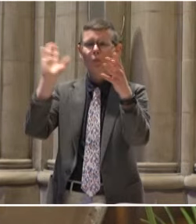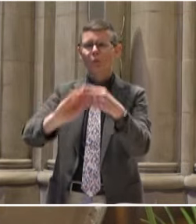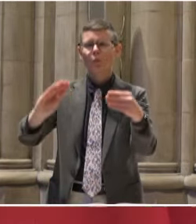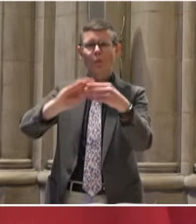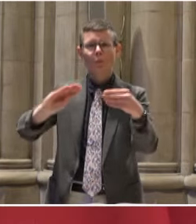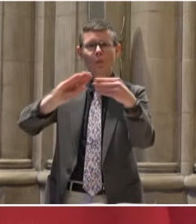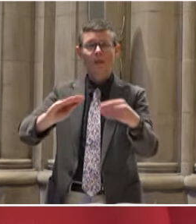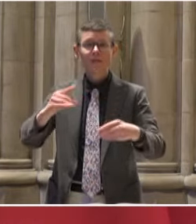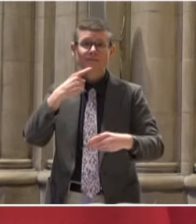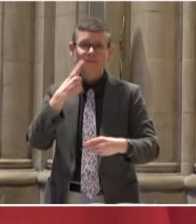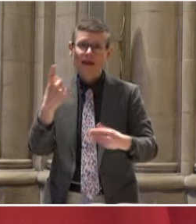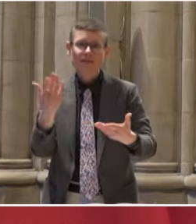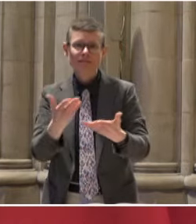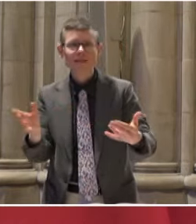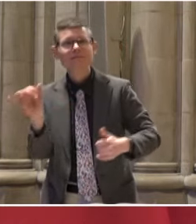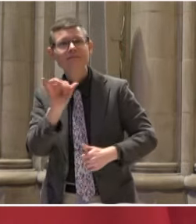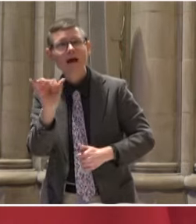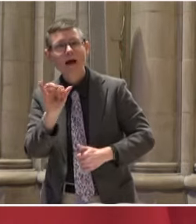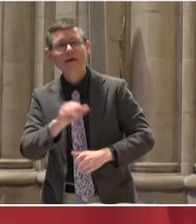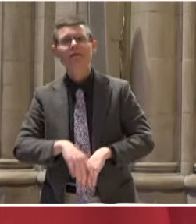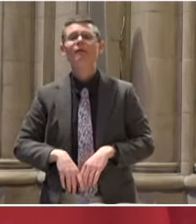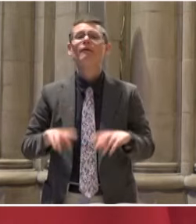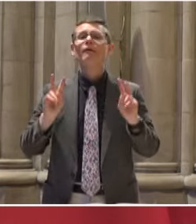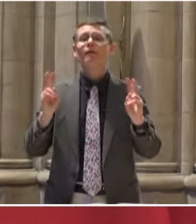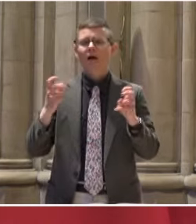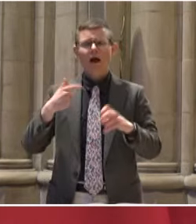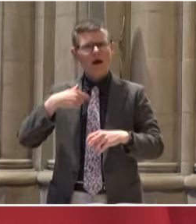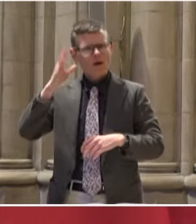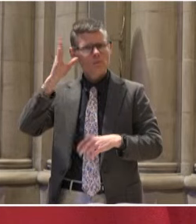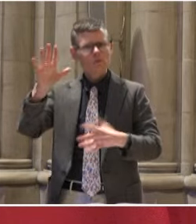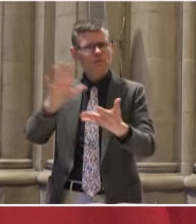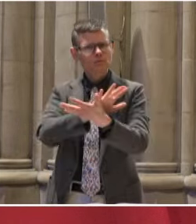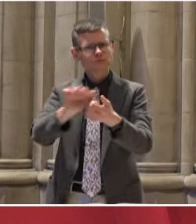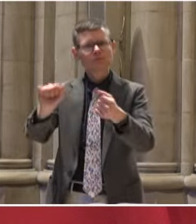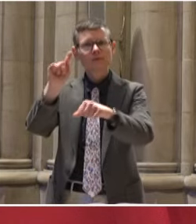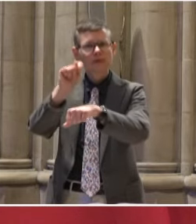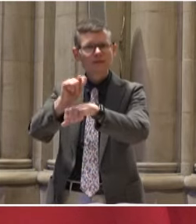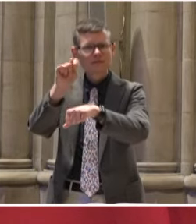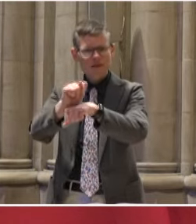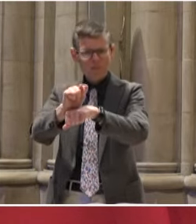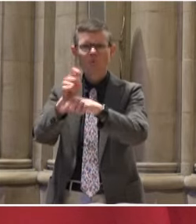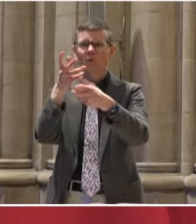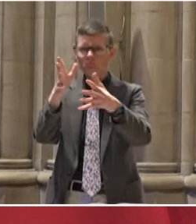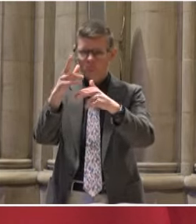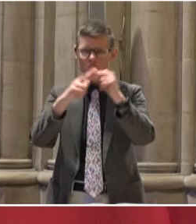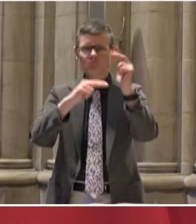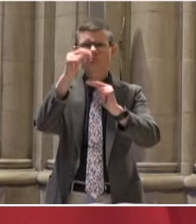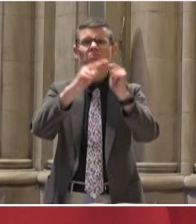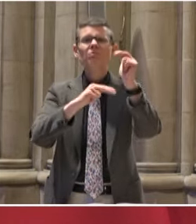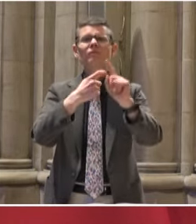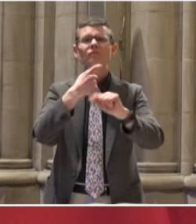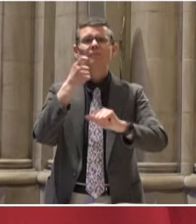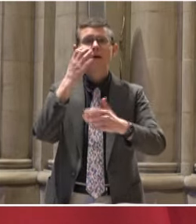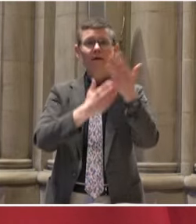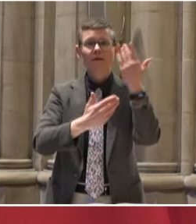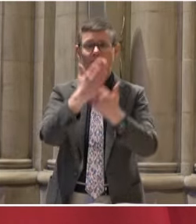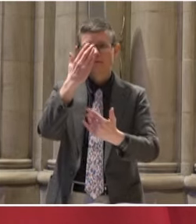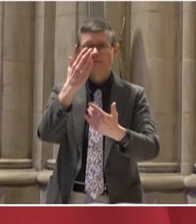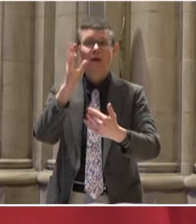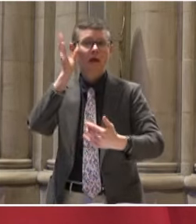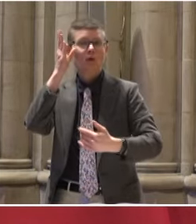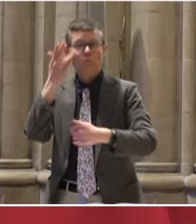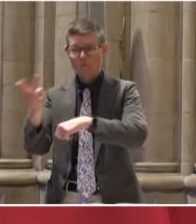saying, "We heard him say, 'I will destroy this temple that is made with hands, and in 3 days